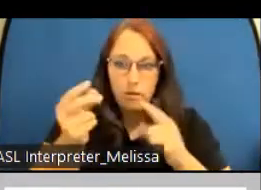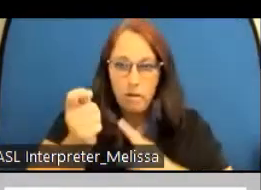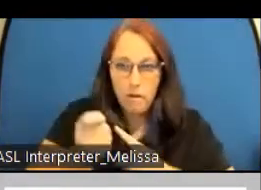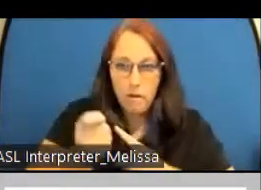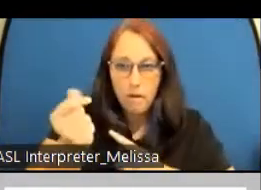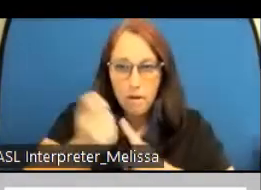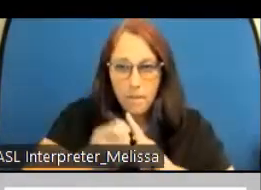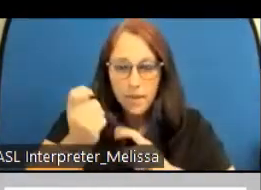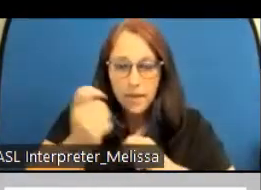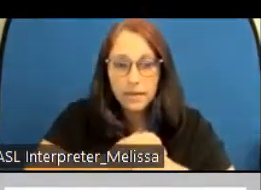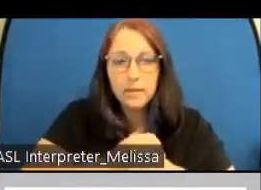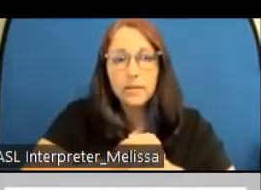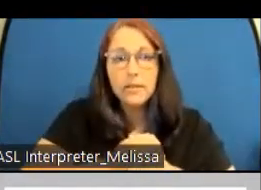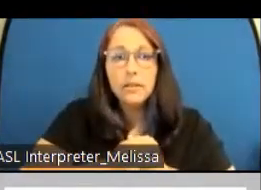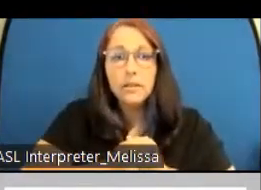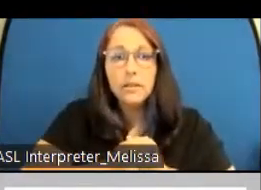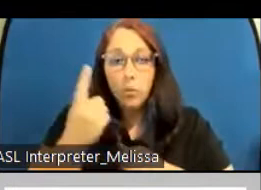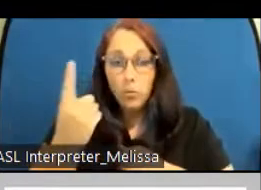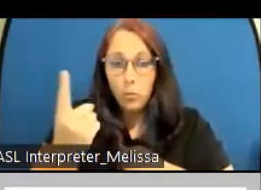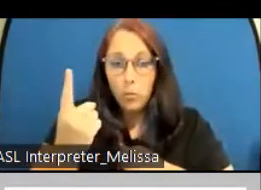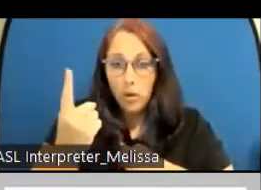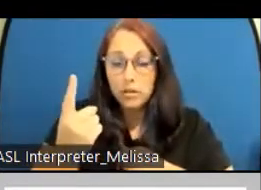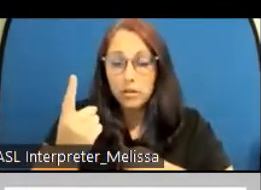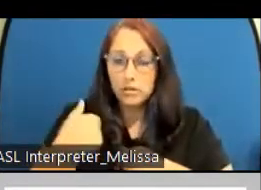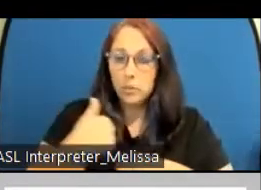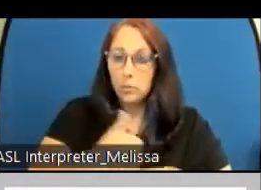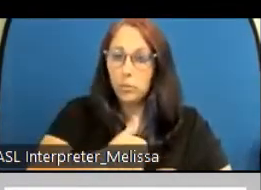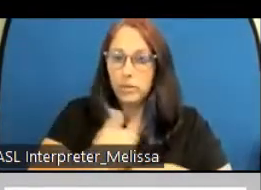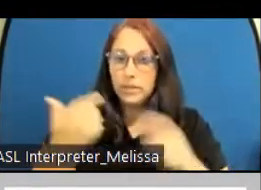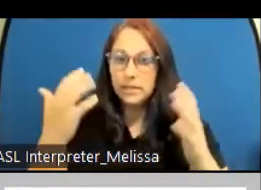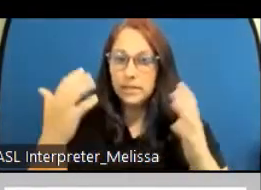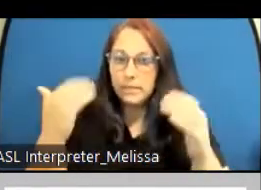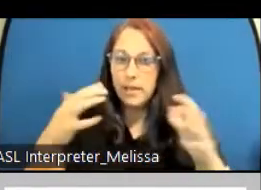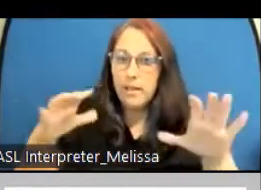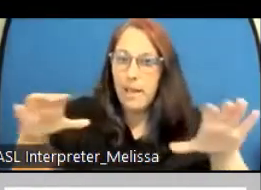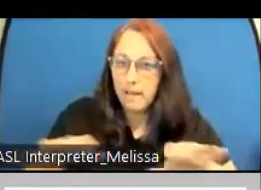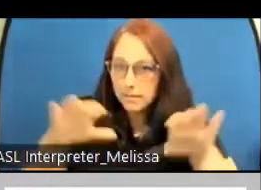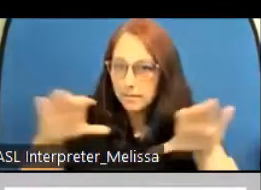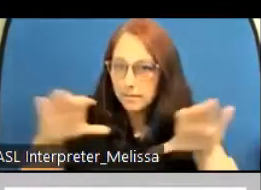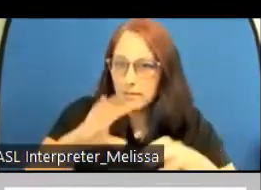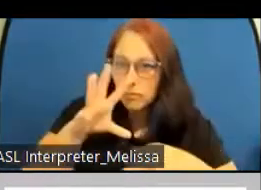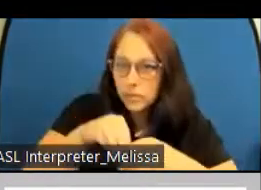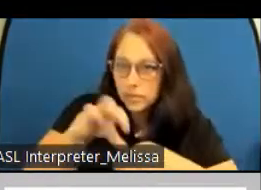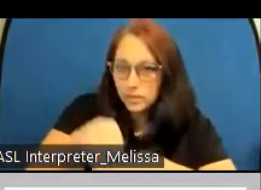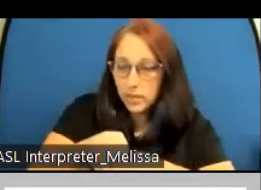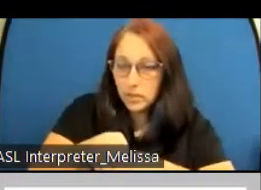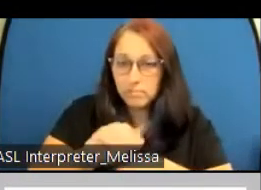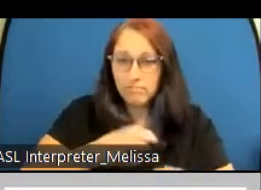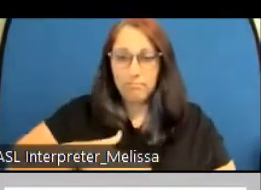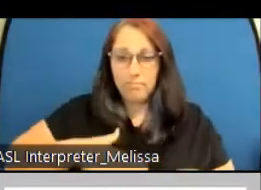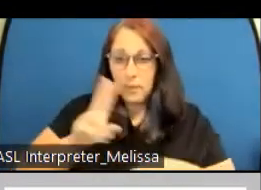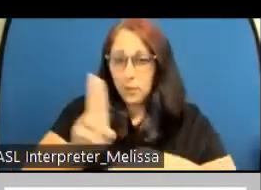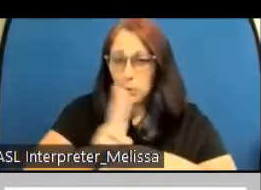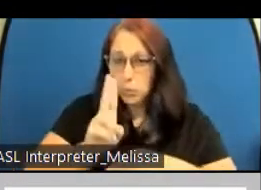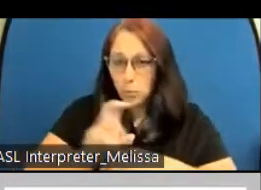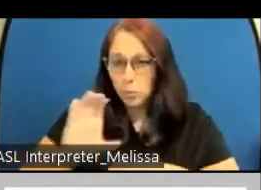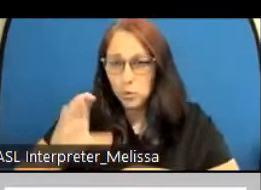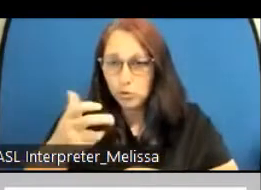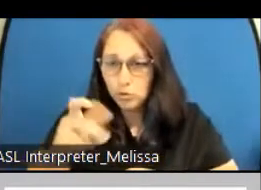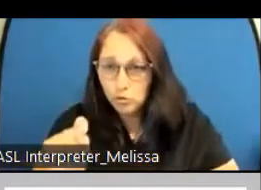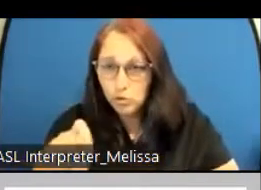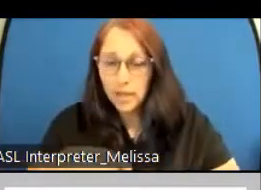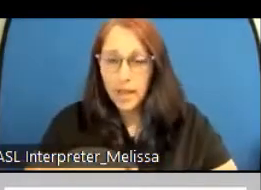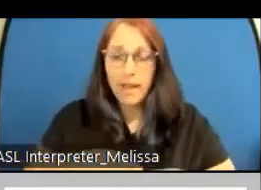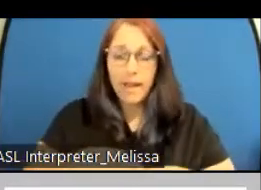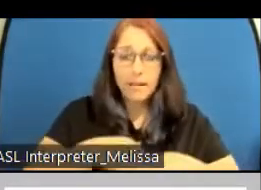our webinars is active participation from attendees. Please frequently use the chat to make comments and submit your